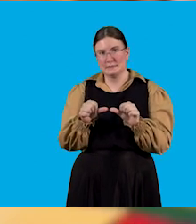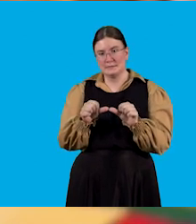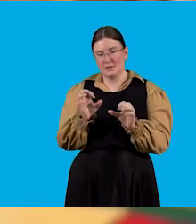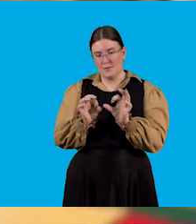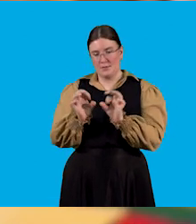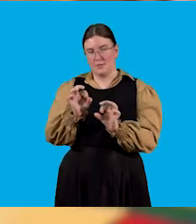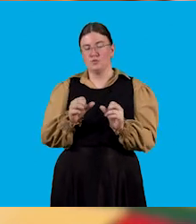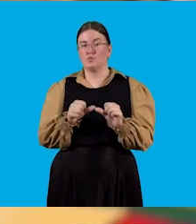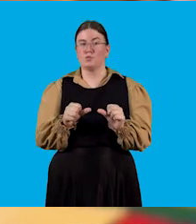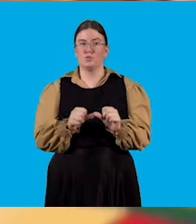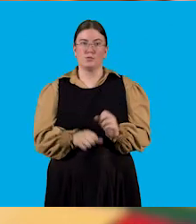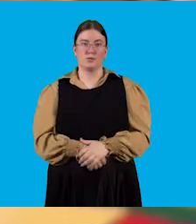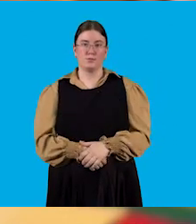stones.